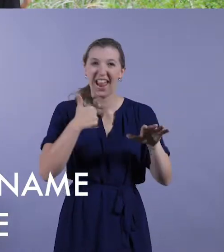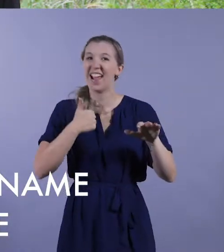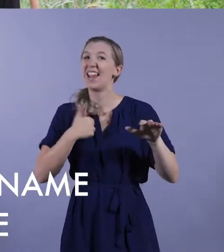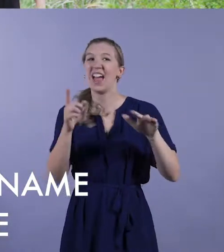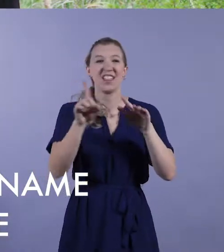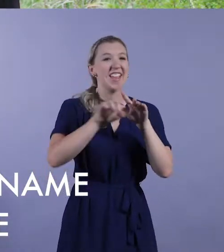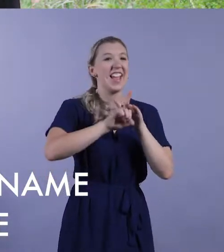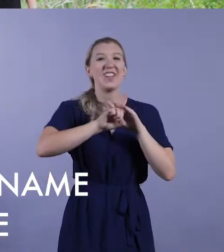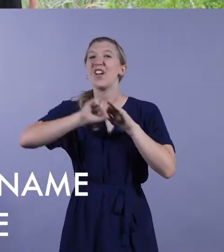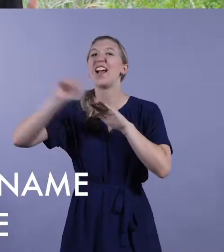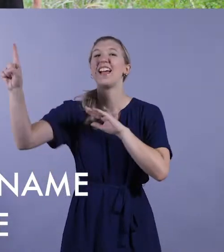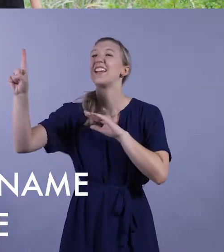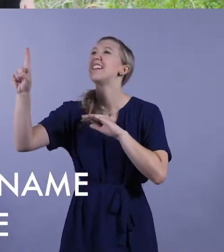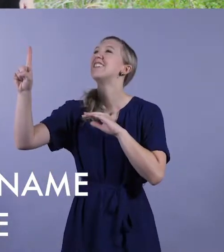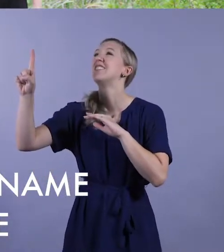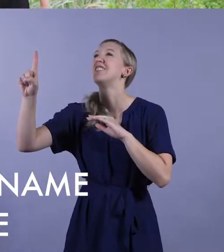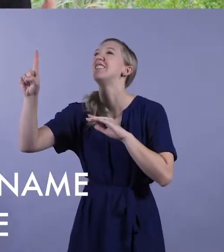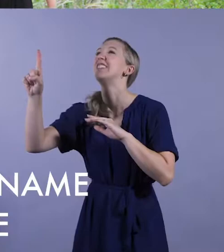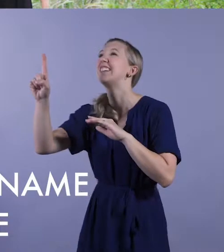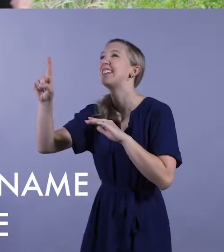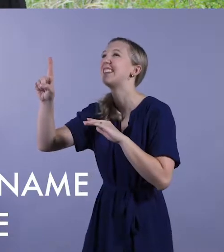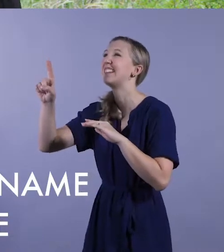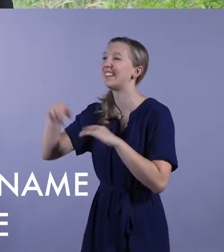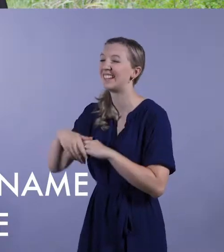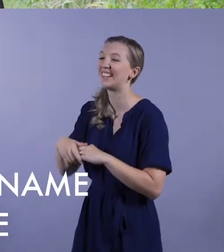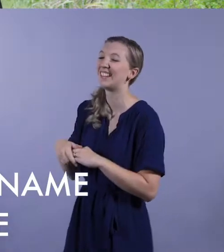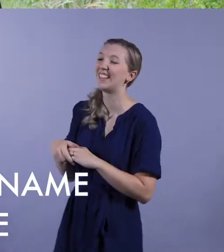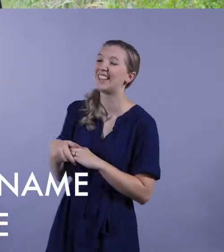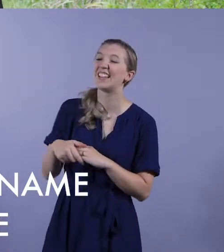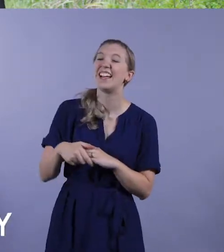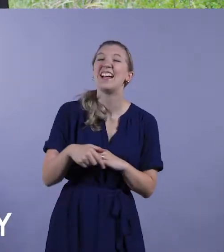Oh, I ran out of that